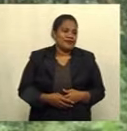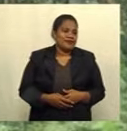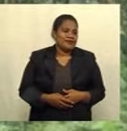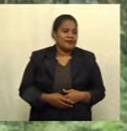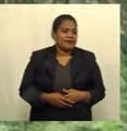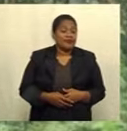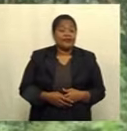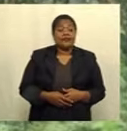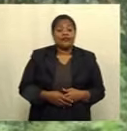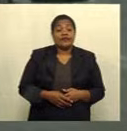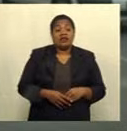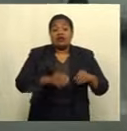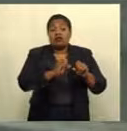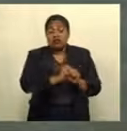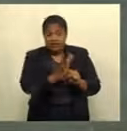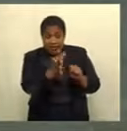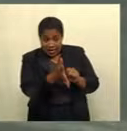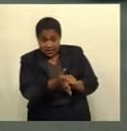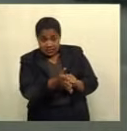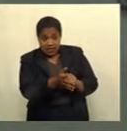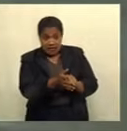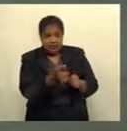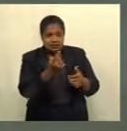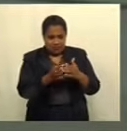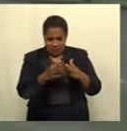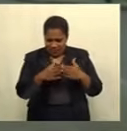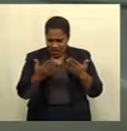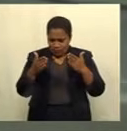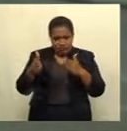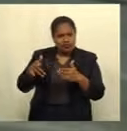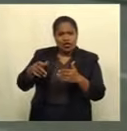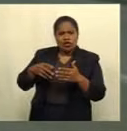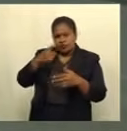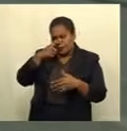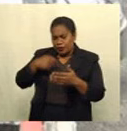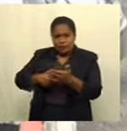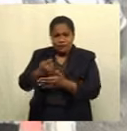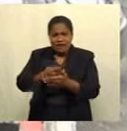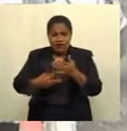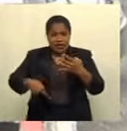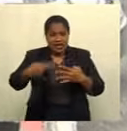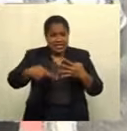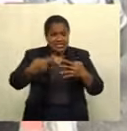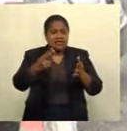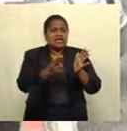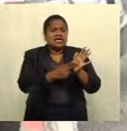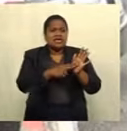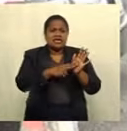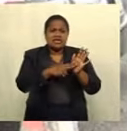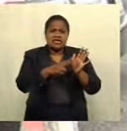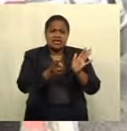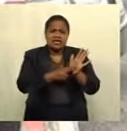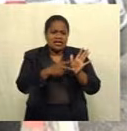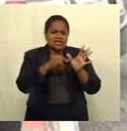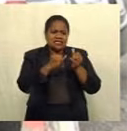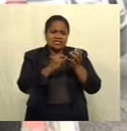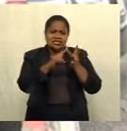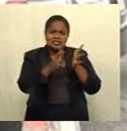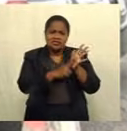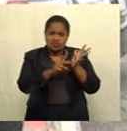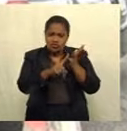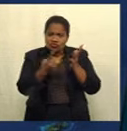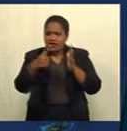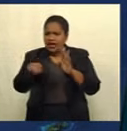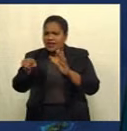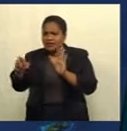As COVID-19 takes a toll on ratepayers, the Nosori and Nasinu town councils are struggling to stay afloat. We shared